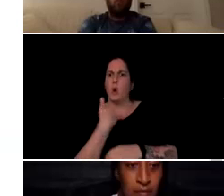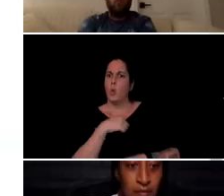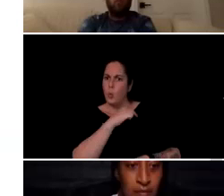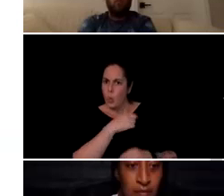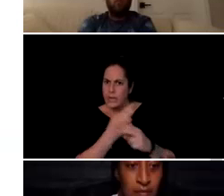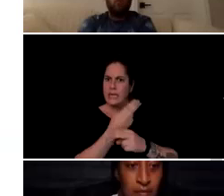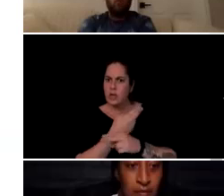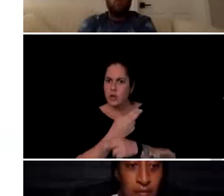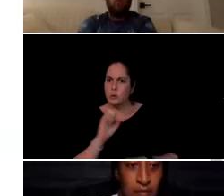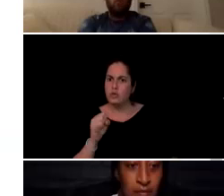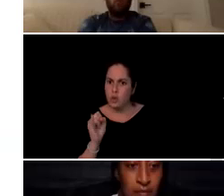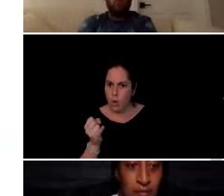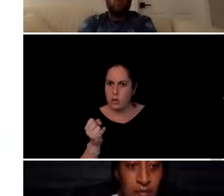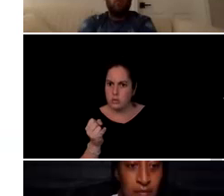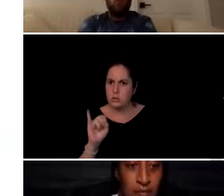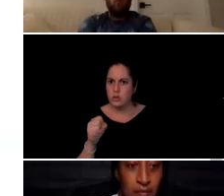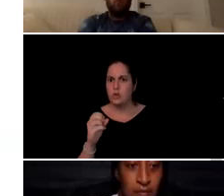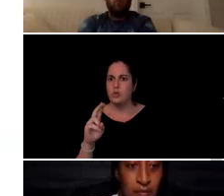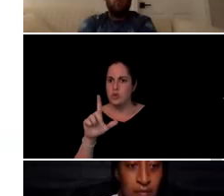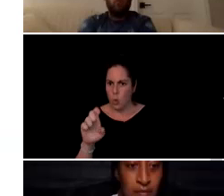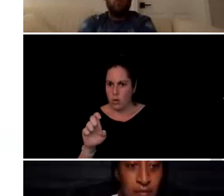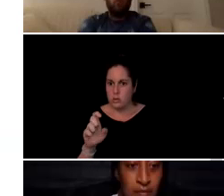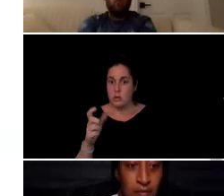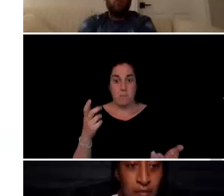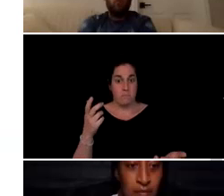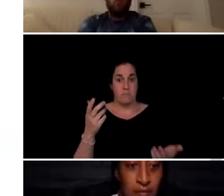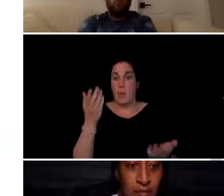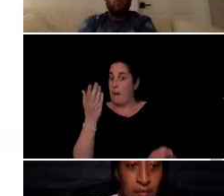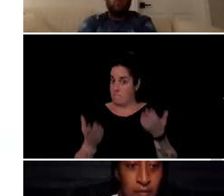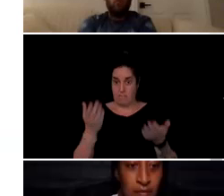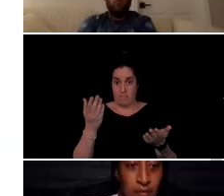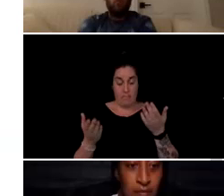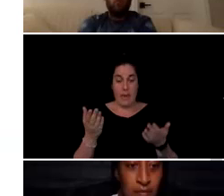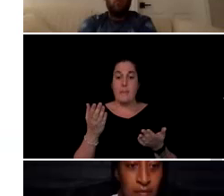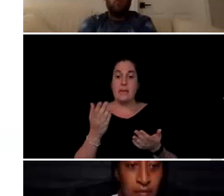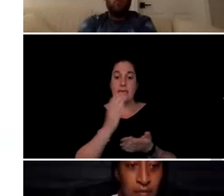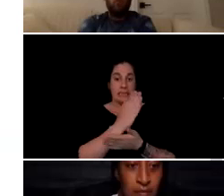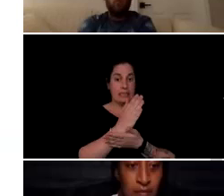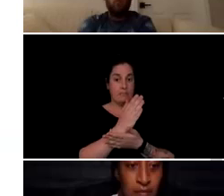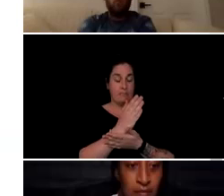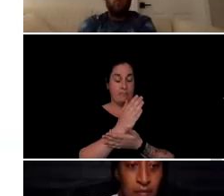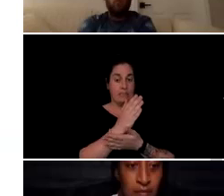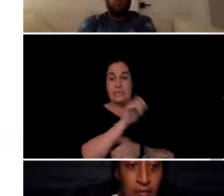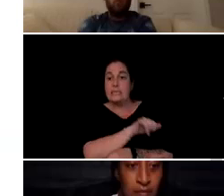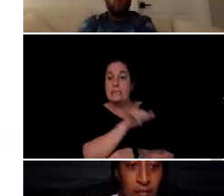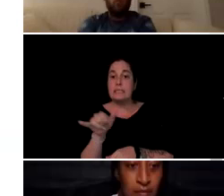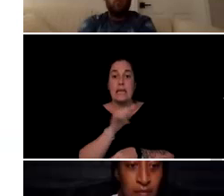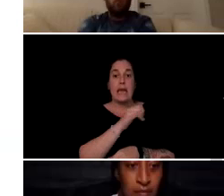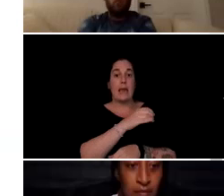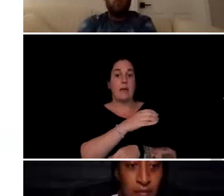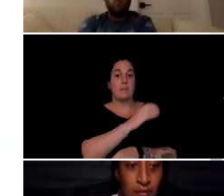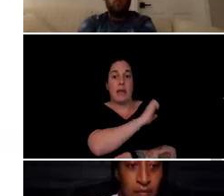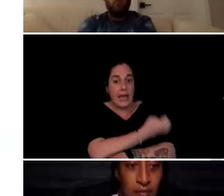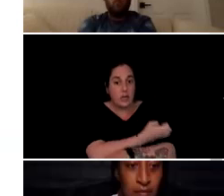Or you might notice that they're covering the same property, but they're using different units, for example. Hey, we covered mechanical energy.